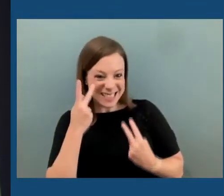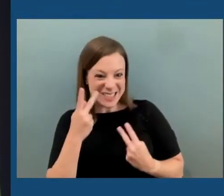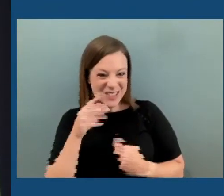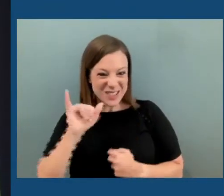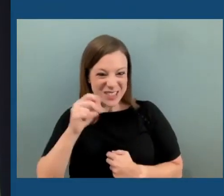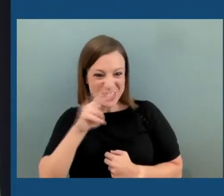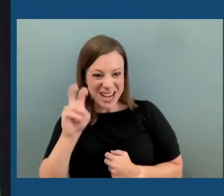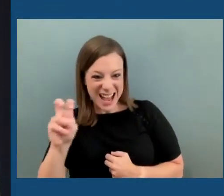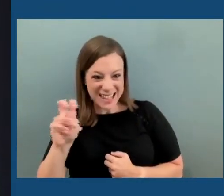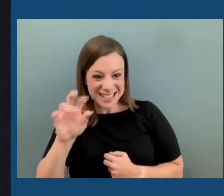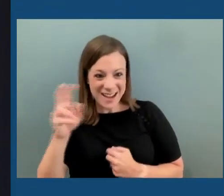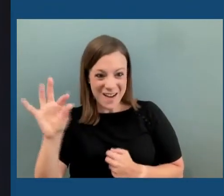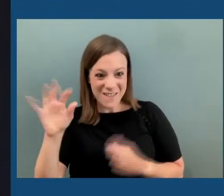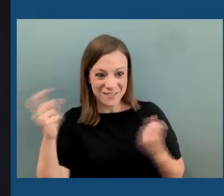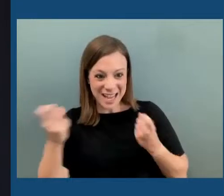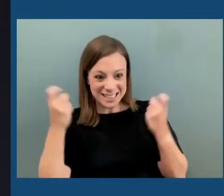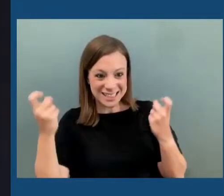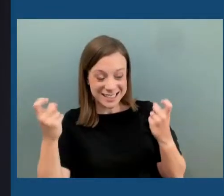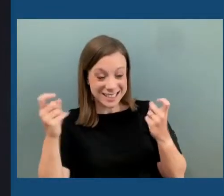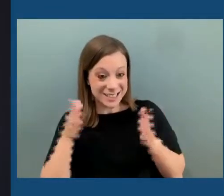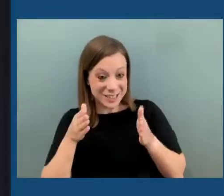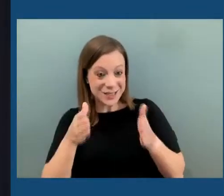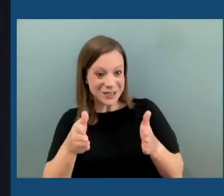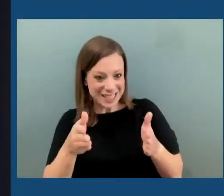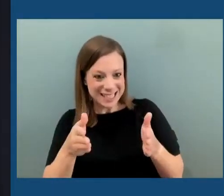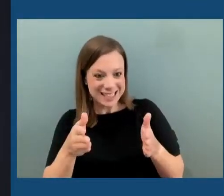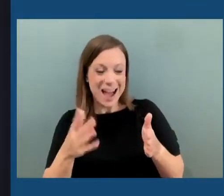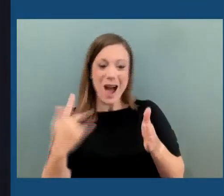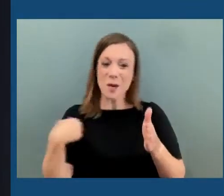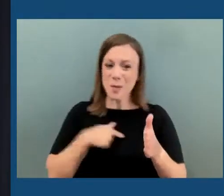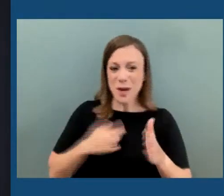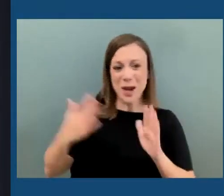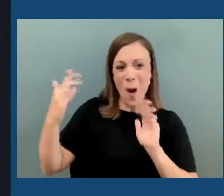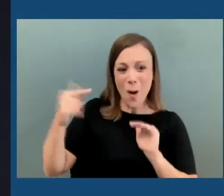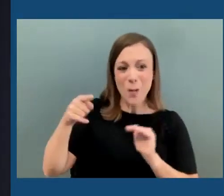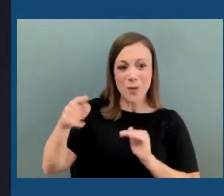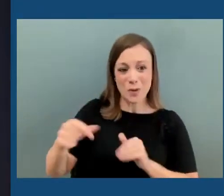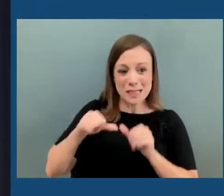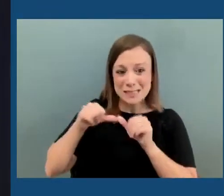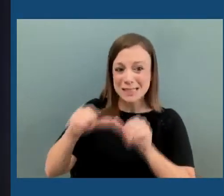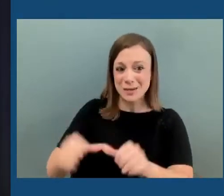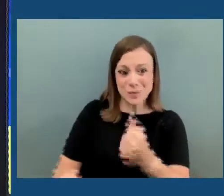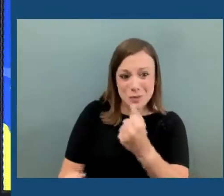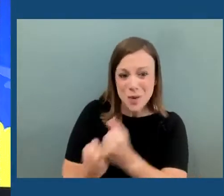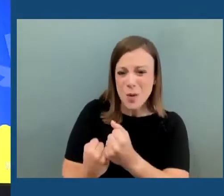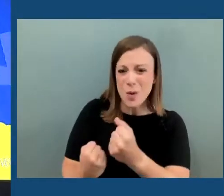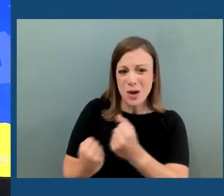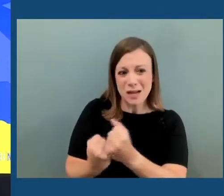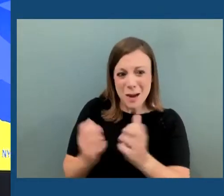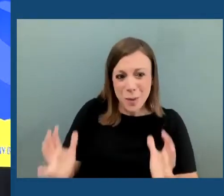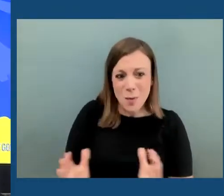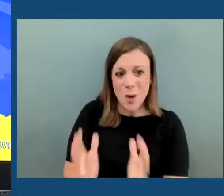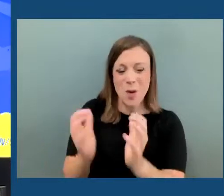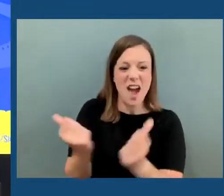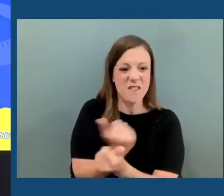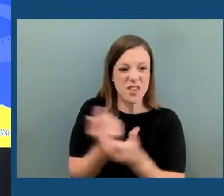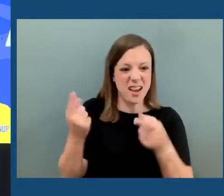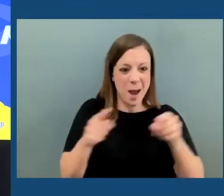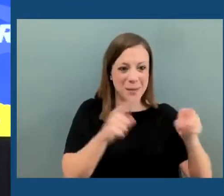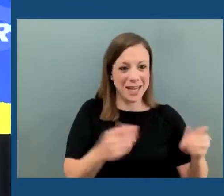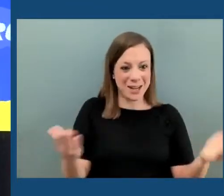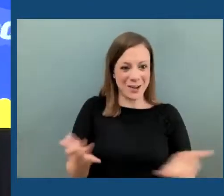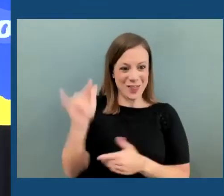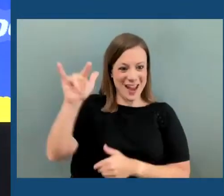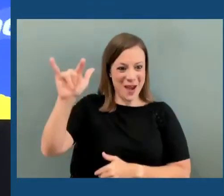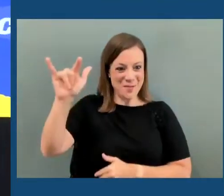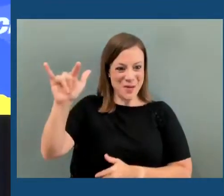and we hope that you will continue to support and promote all the wonderful things that happens at the Frederick Douglass International Airport. Thanks so much.